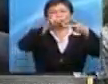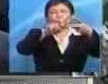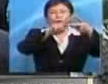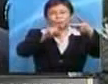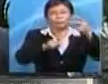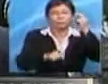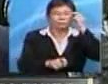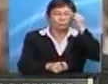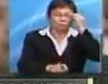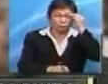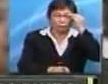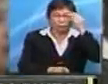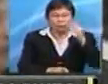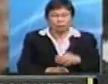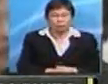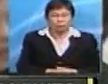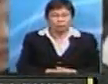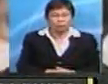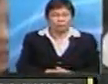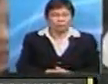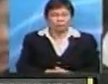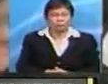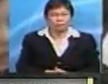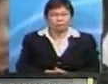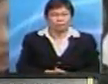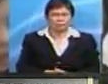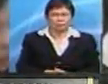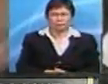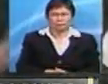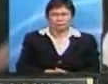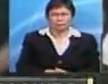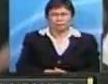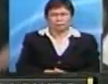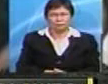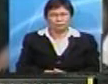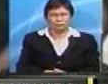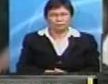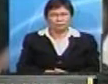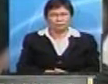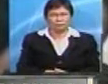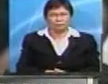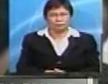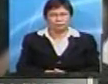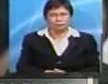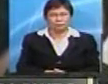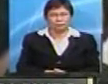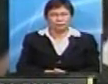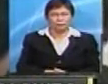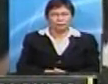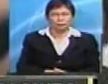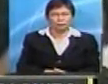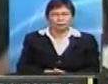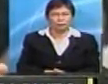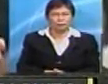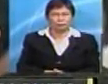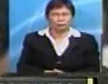reason why Indonesia has given out so many salties, is it 94? Is it because the search area has been moved up again? Has the search area No. It's